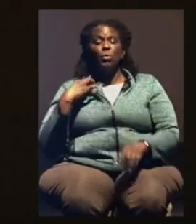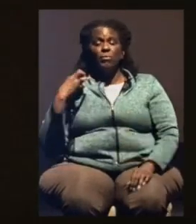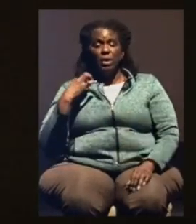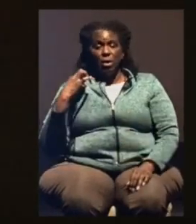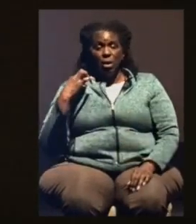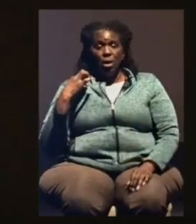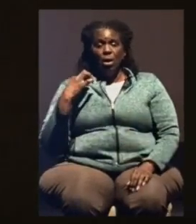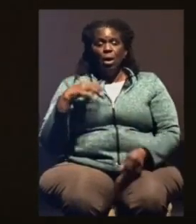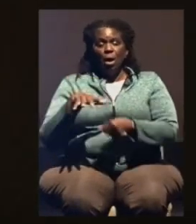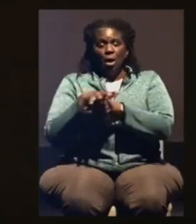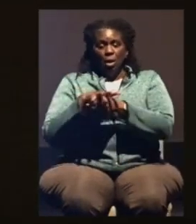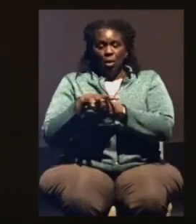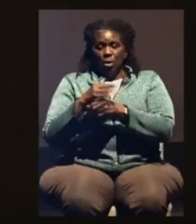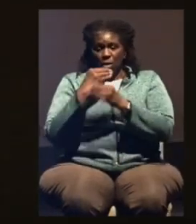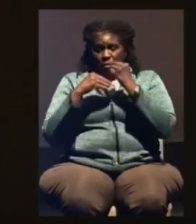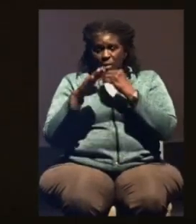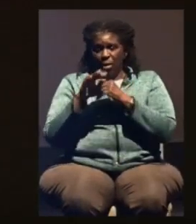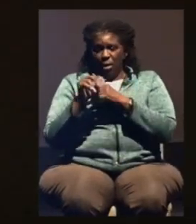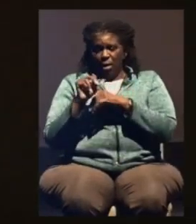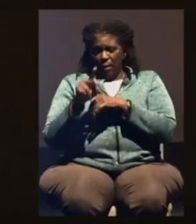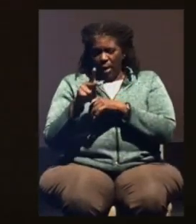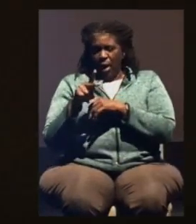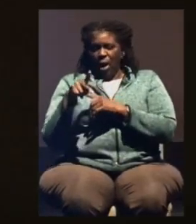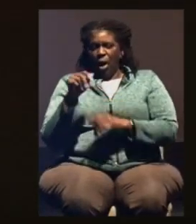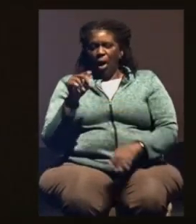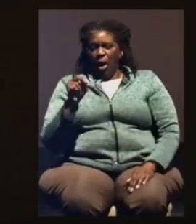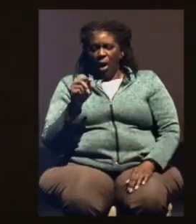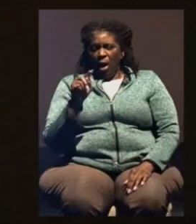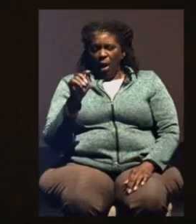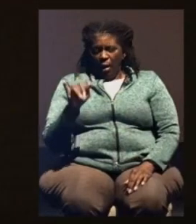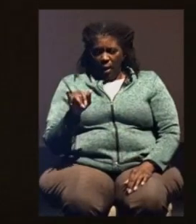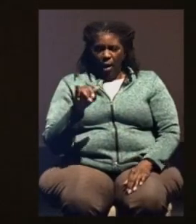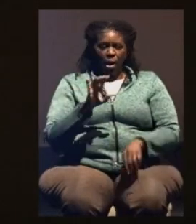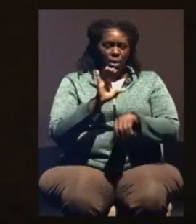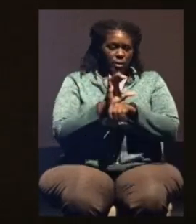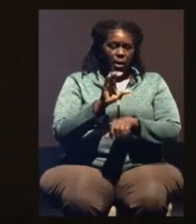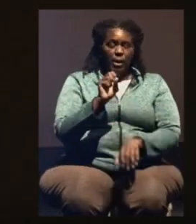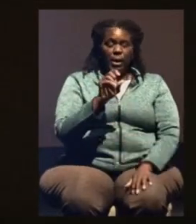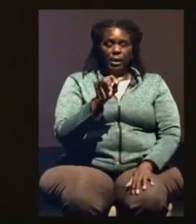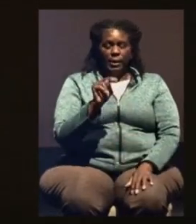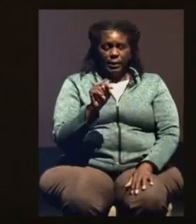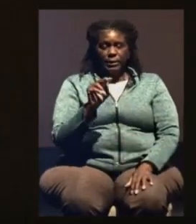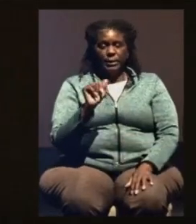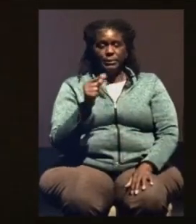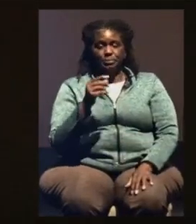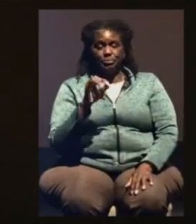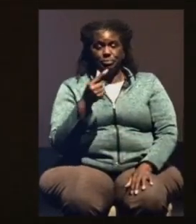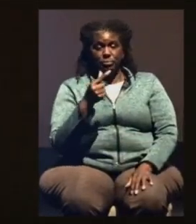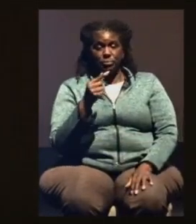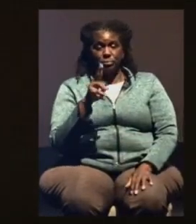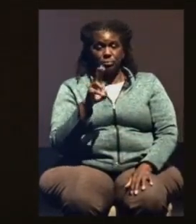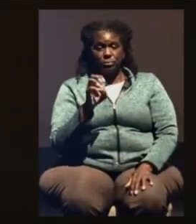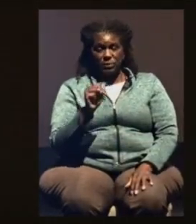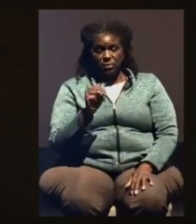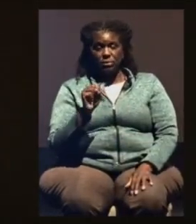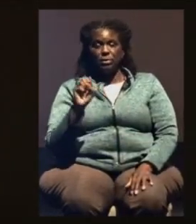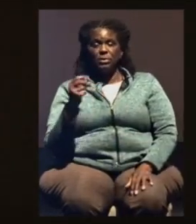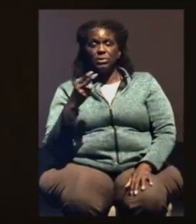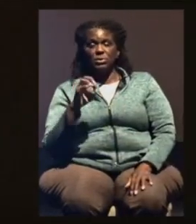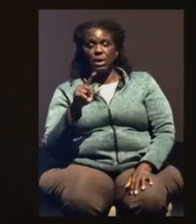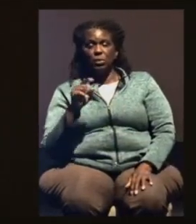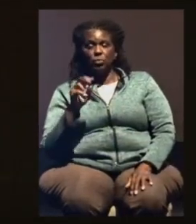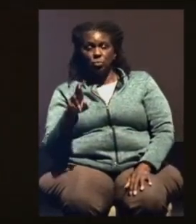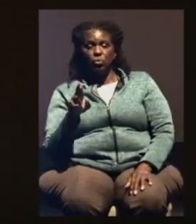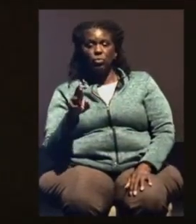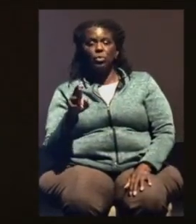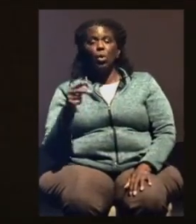donate to or volunteer at a local food bank or food pantries. They're in churches, synagogues, and shelters all around our region. In fact, we have a food pantry right here